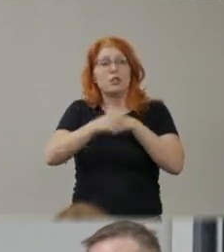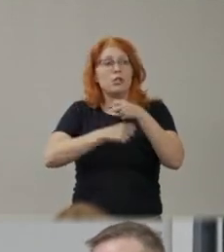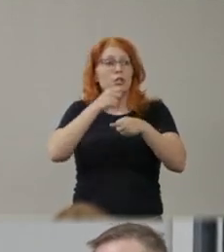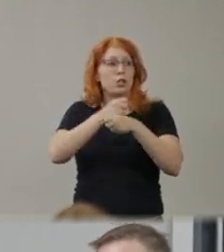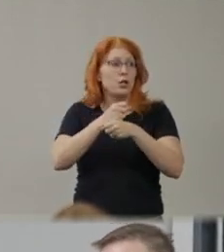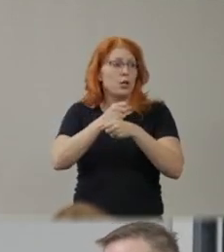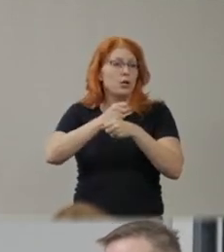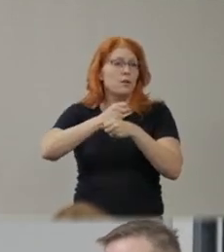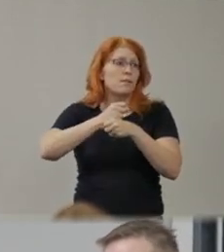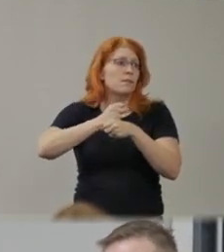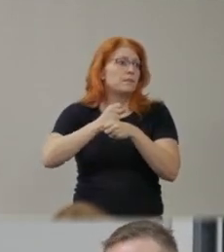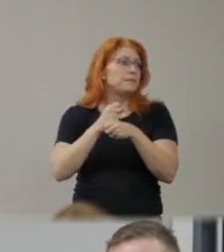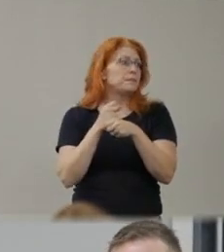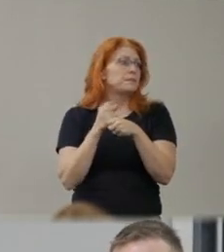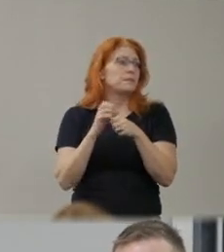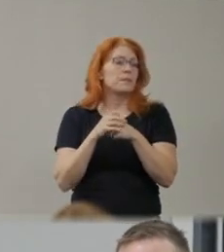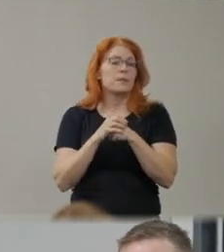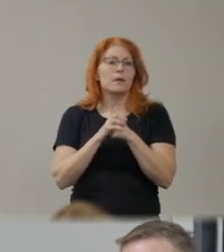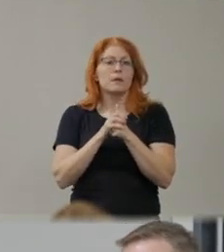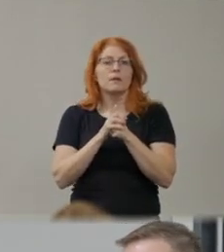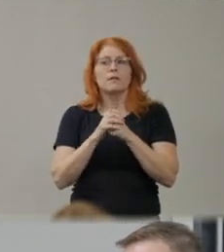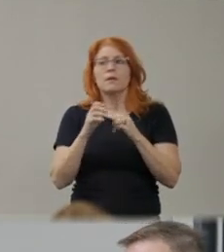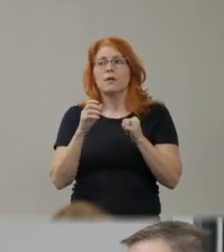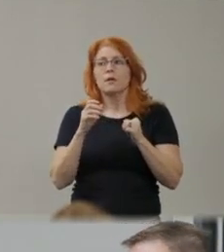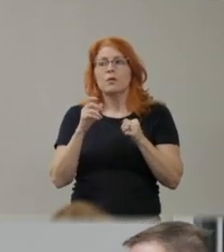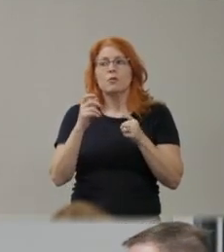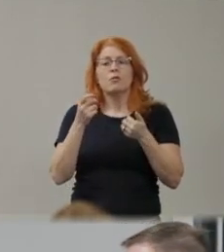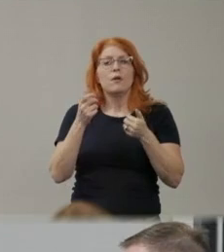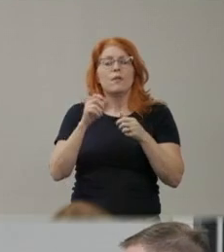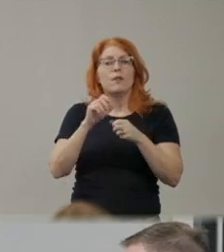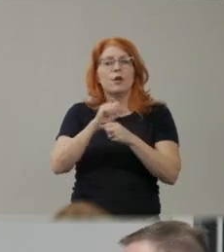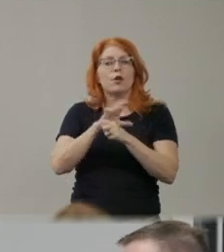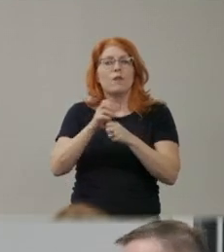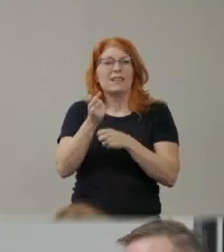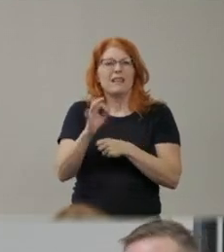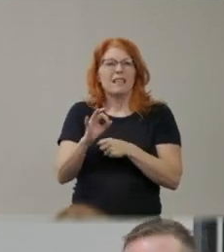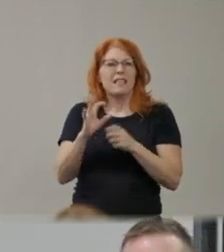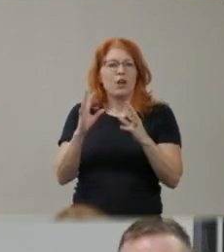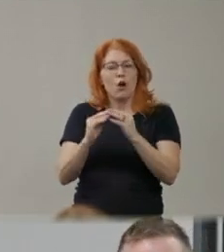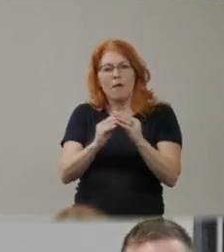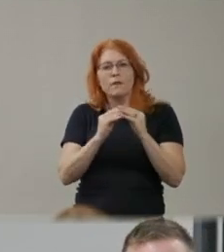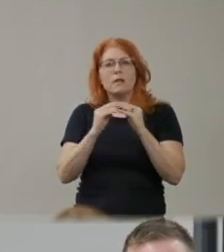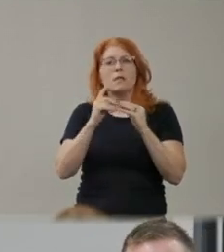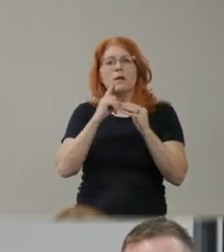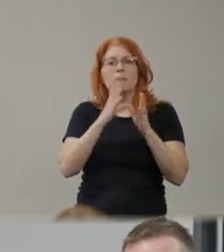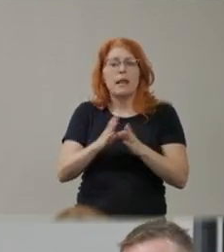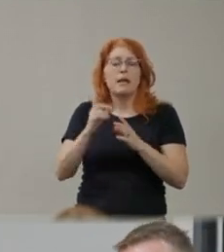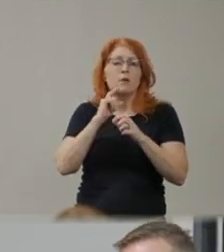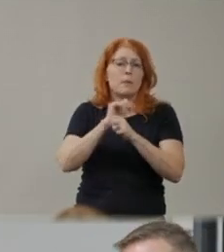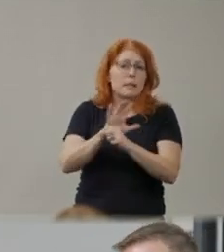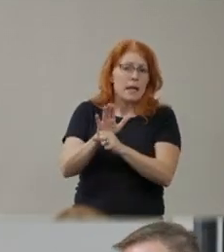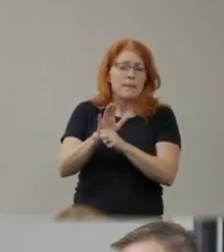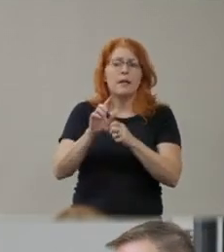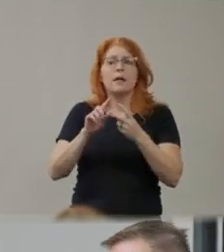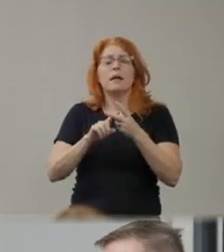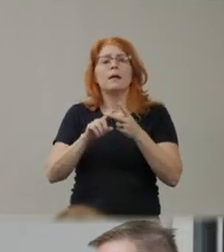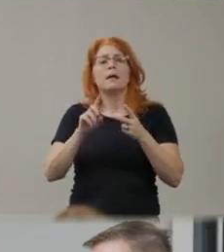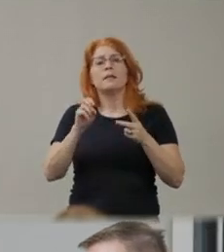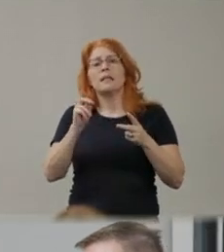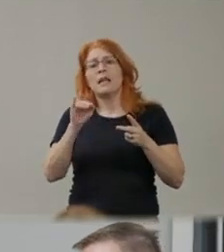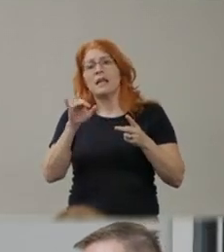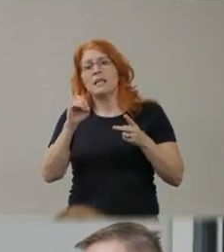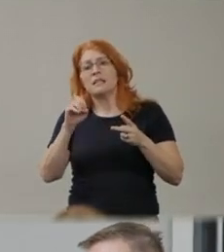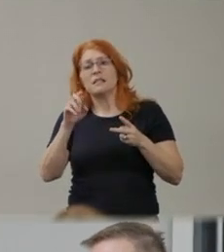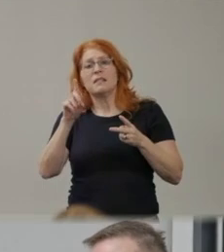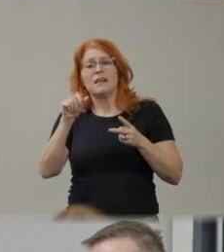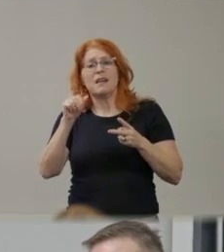little bit from the COVID-19 conferences we were having. We had planning for a pandemic. Dennis Dene was part of that.